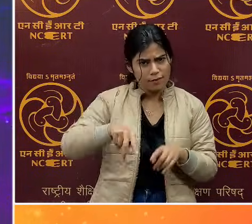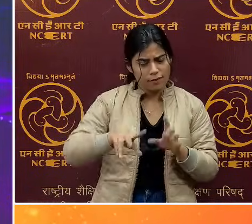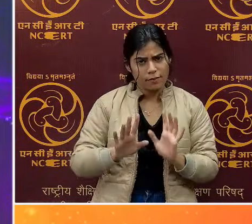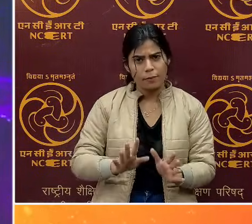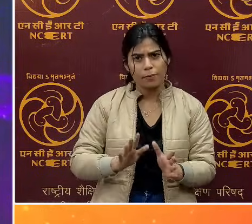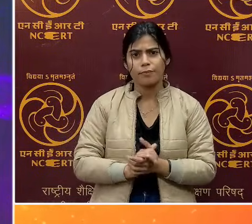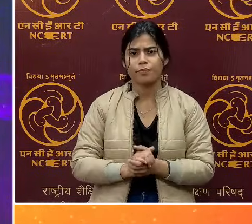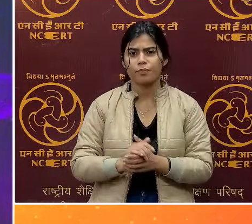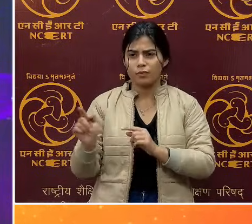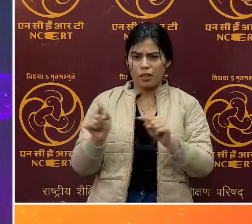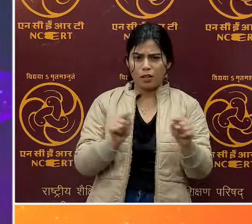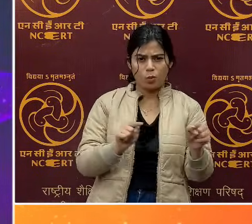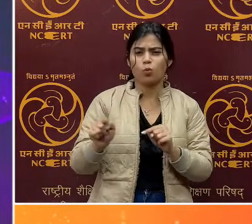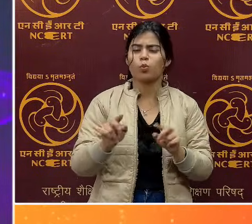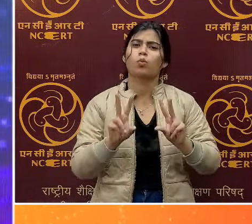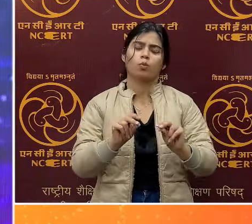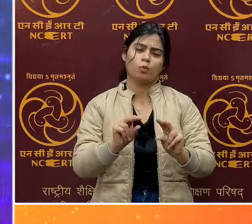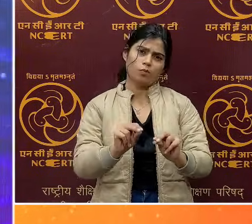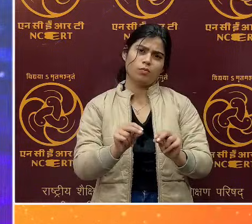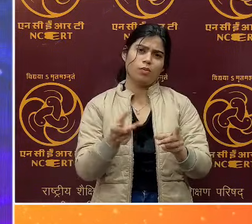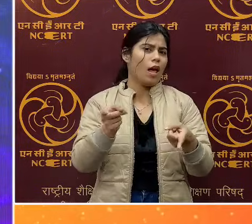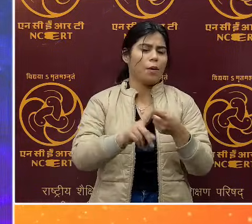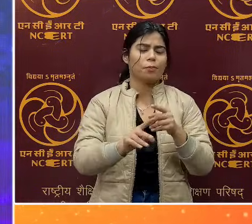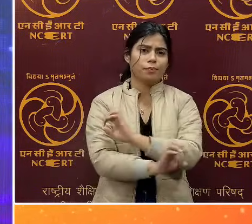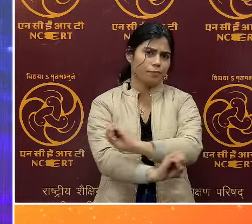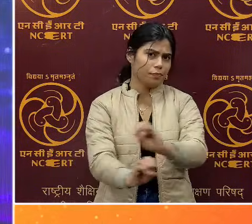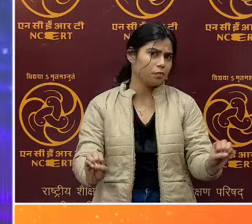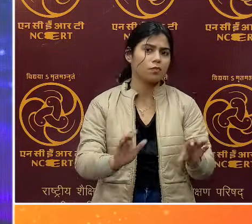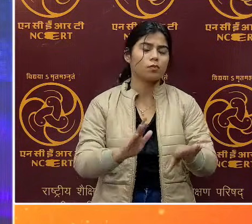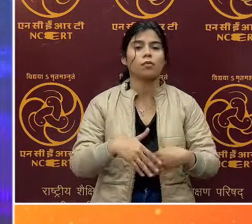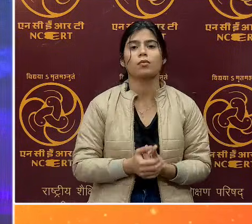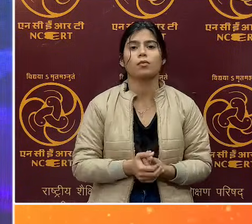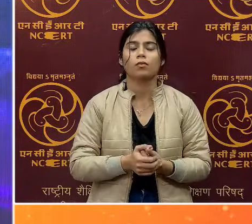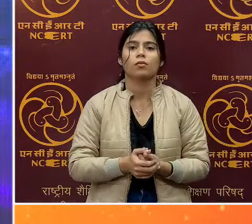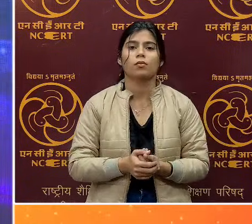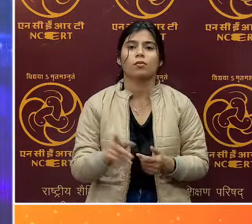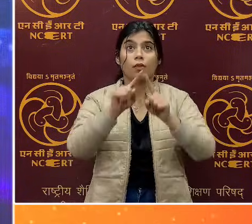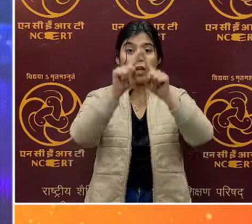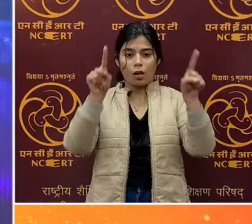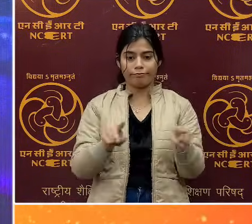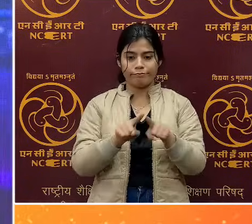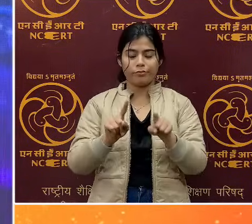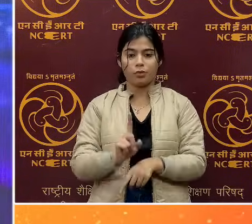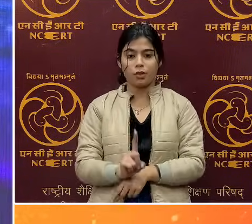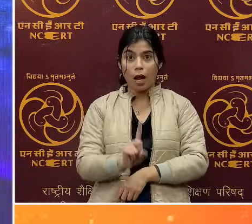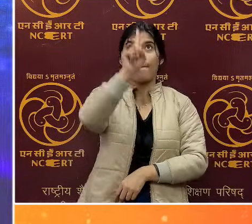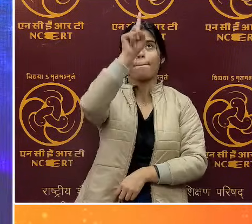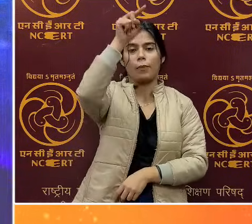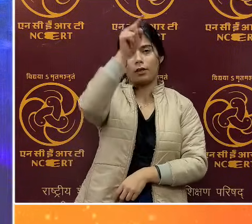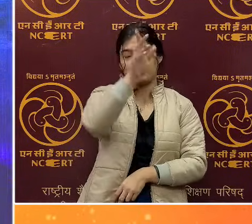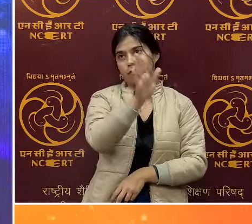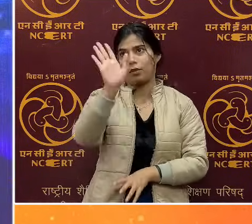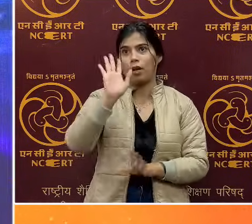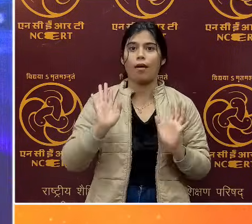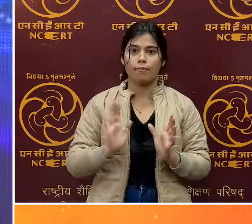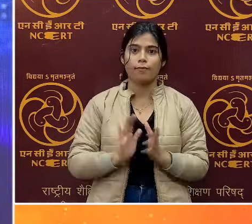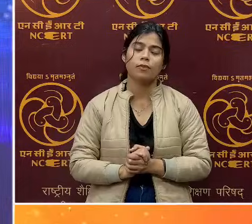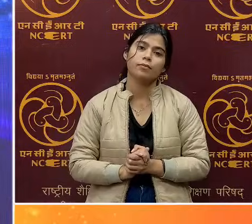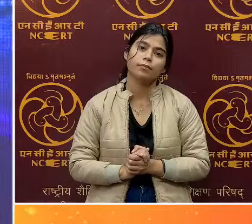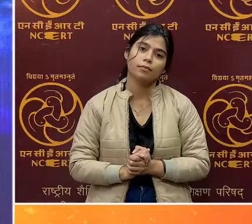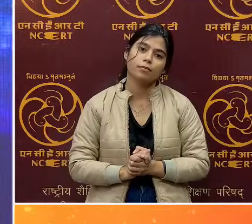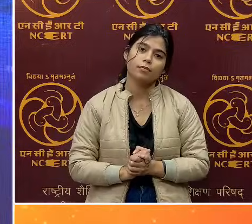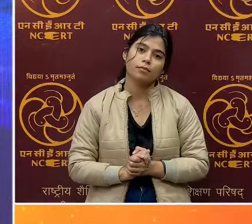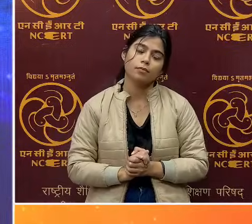it is coming like that. No, that never happens. Our image is what? It is upright. Okay. So we'll see that in